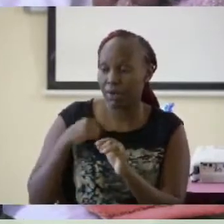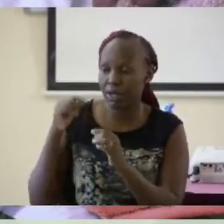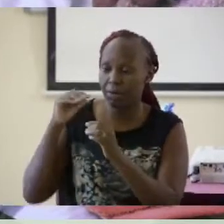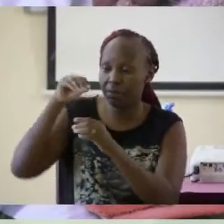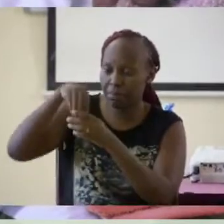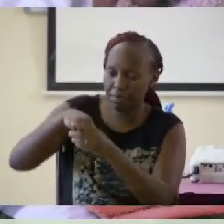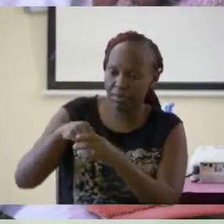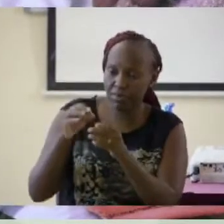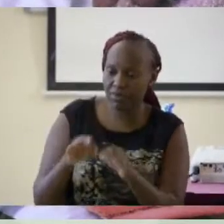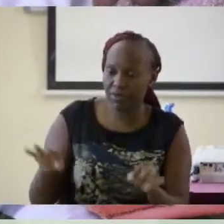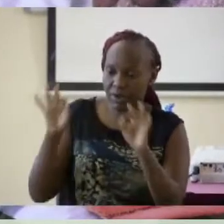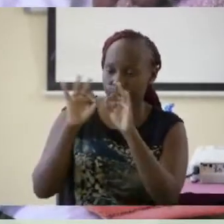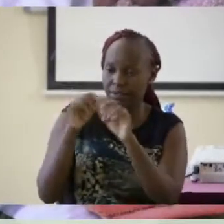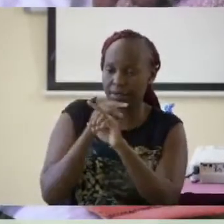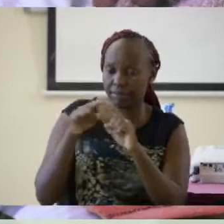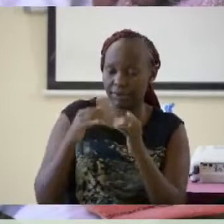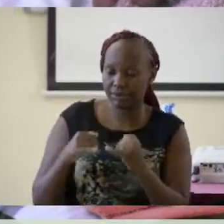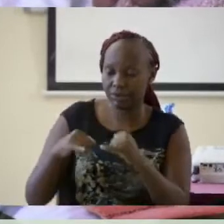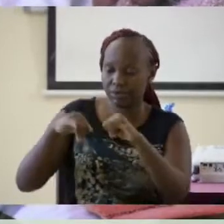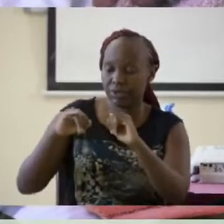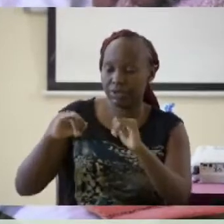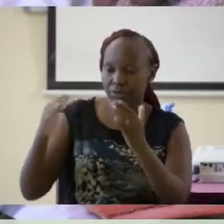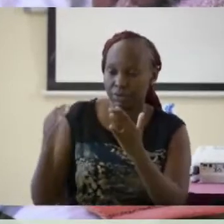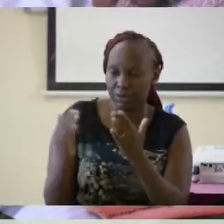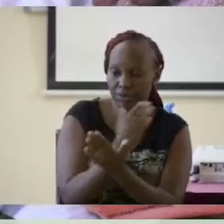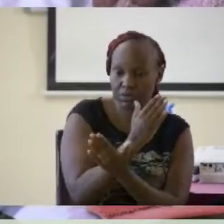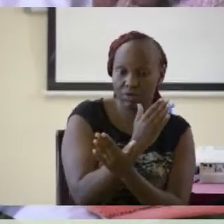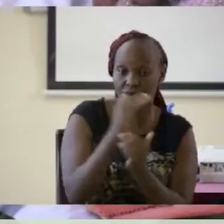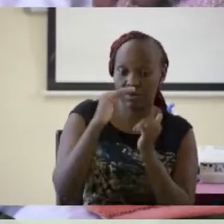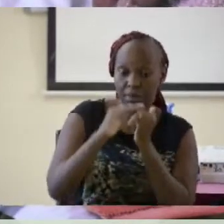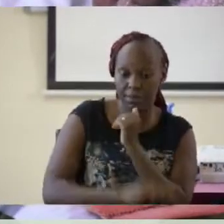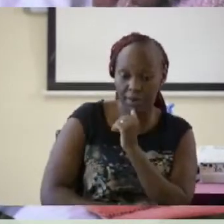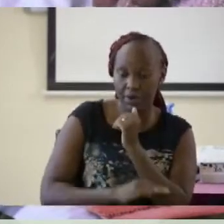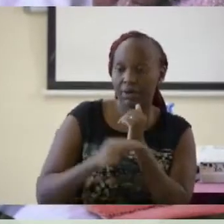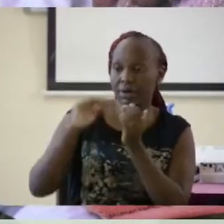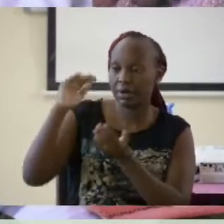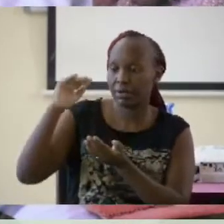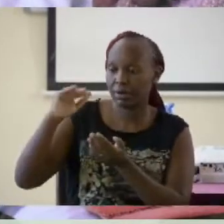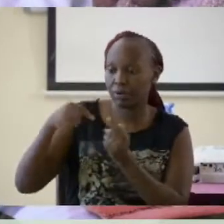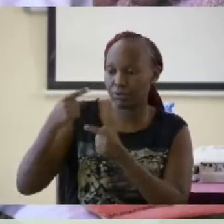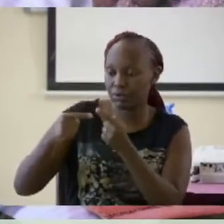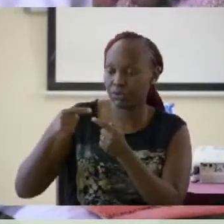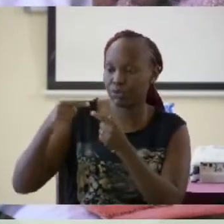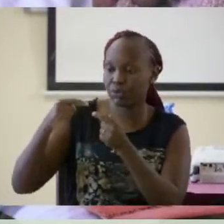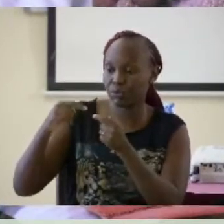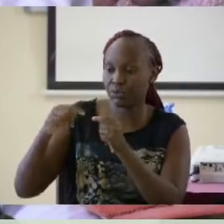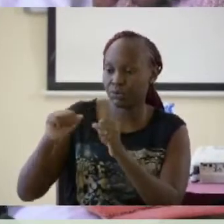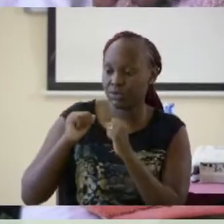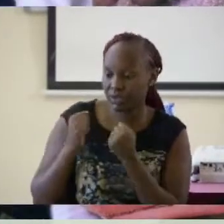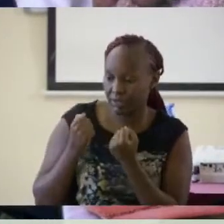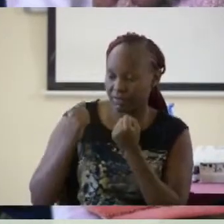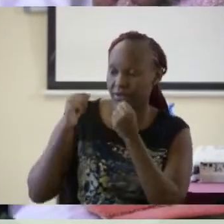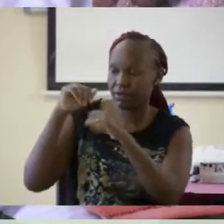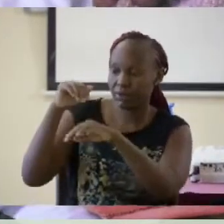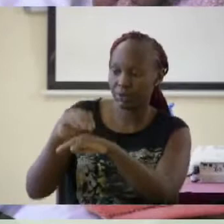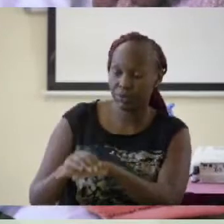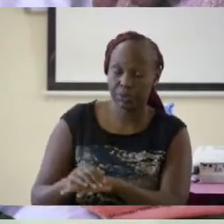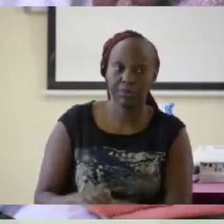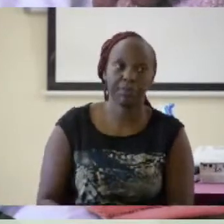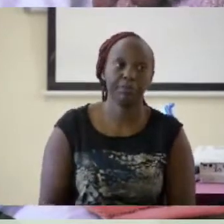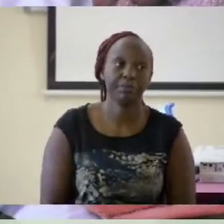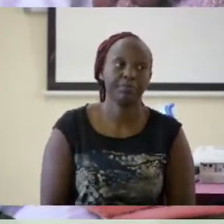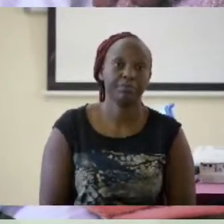any values, but we are trying to remove the bad and remain with the good, which there are,